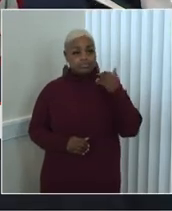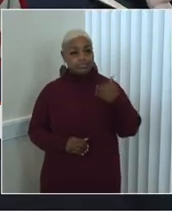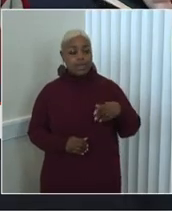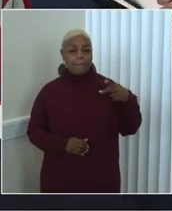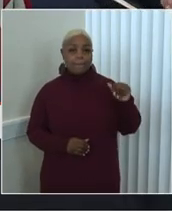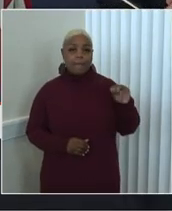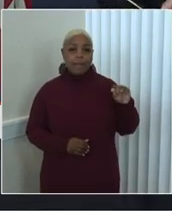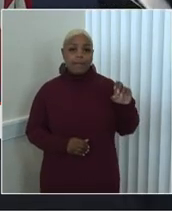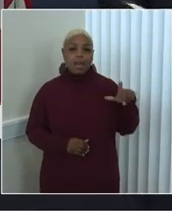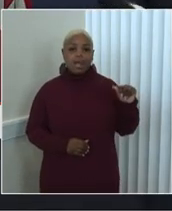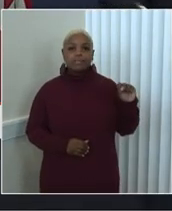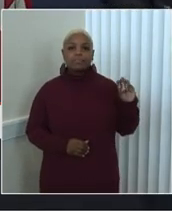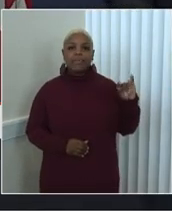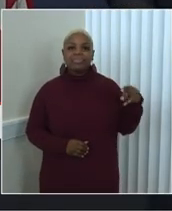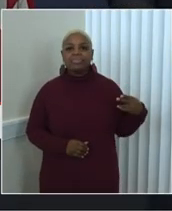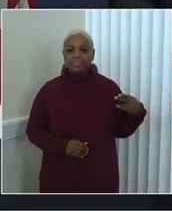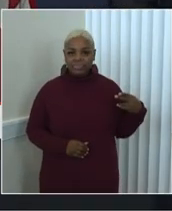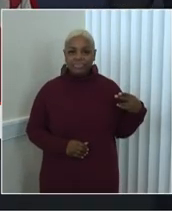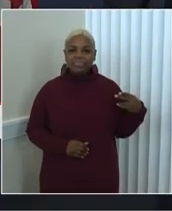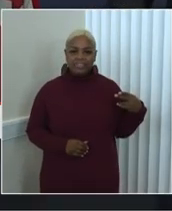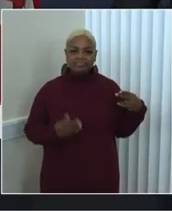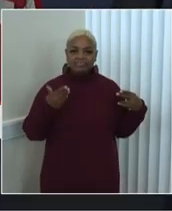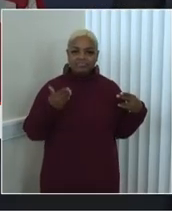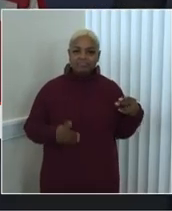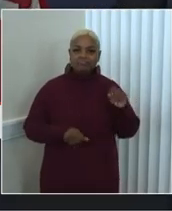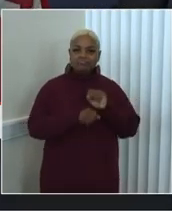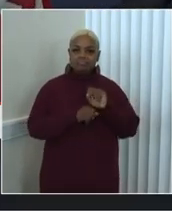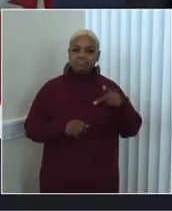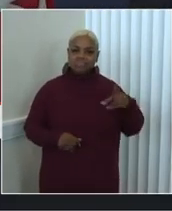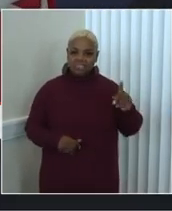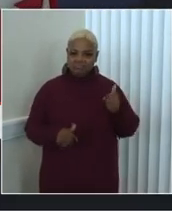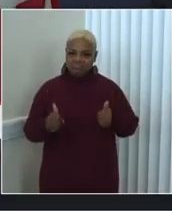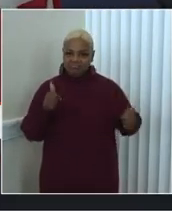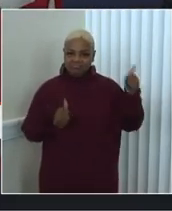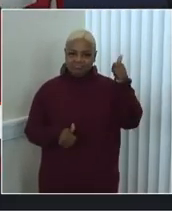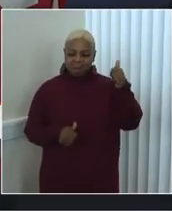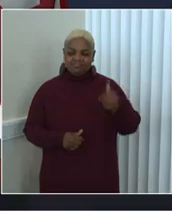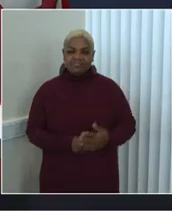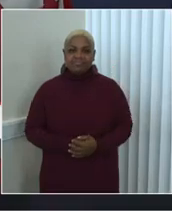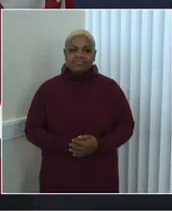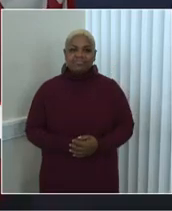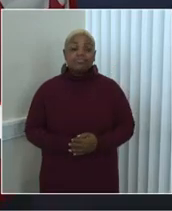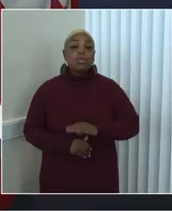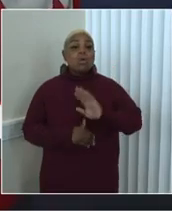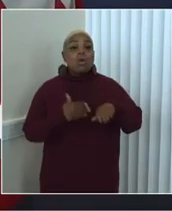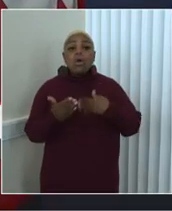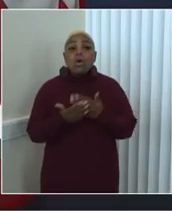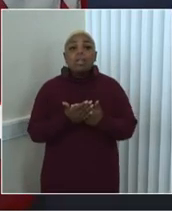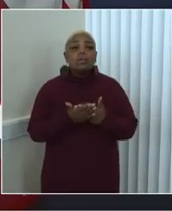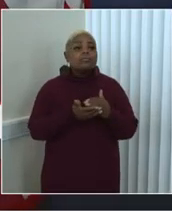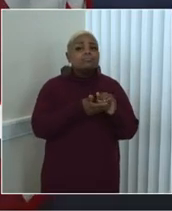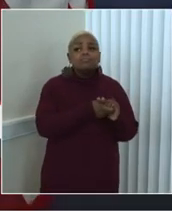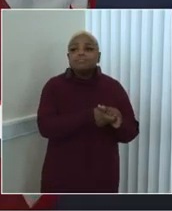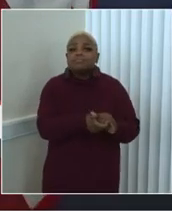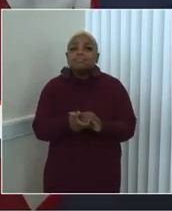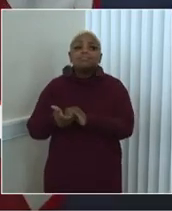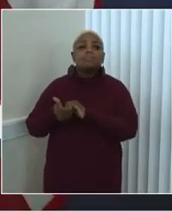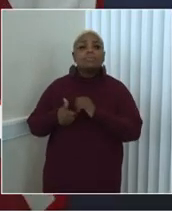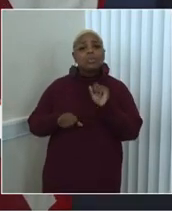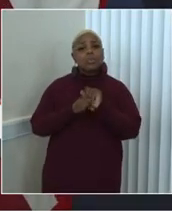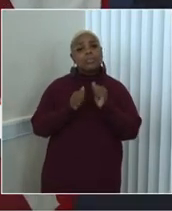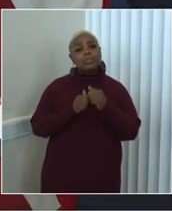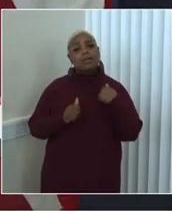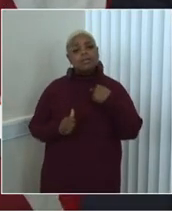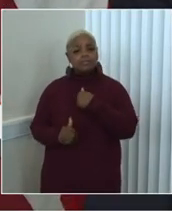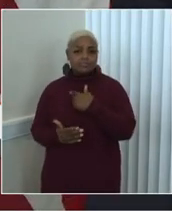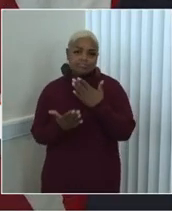D.C. All of our partners involved in securing the 60th presidential inauguration have been working tirelessly and collaboratively to adjust